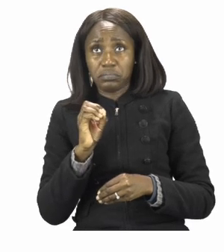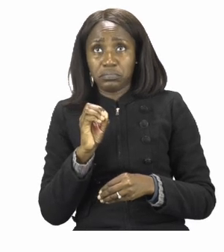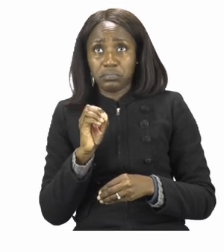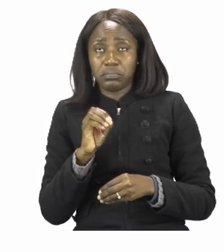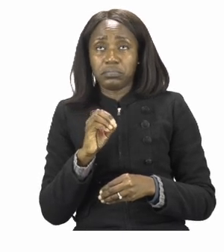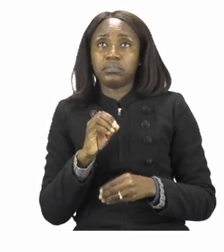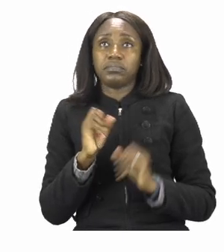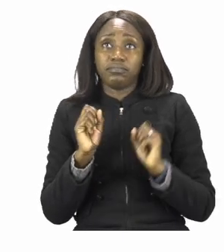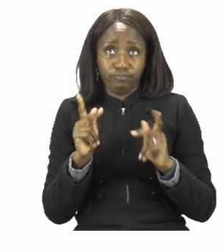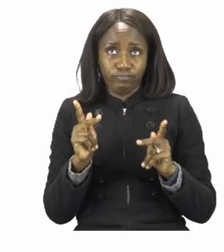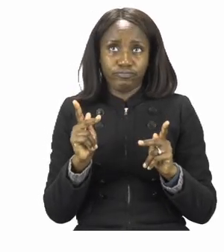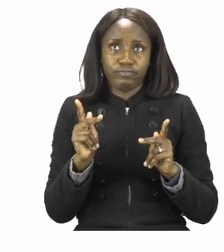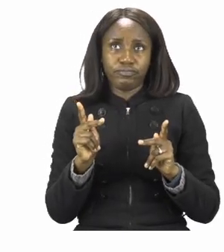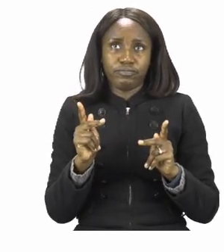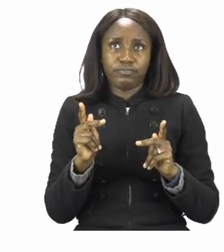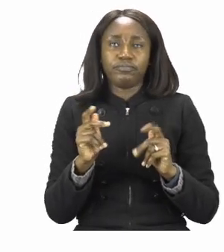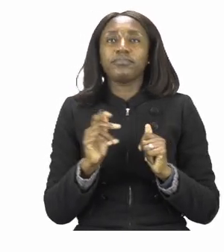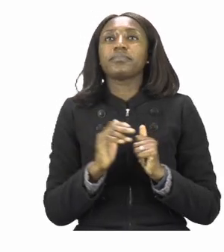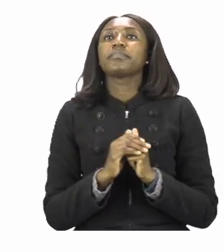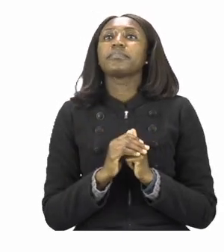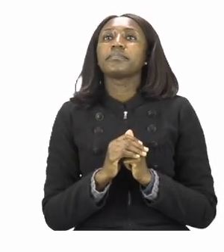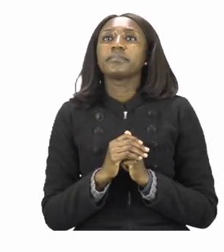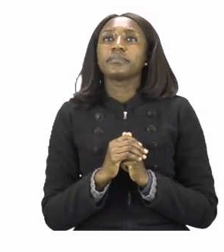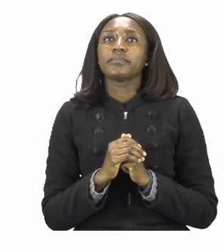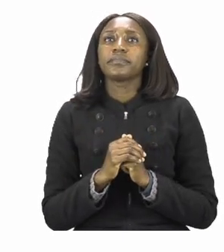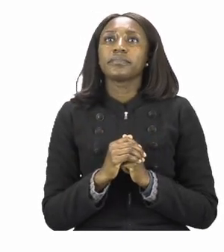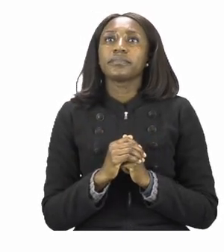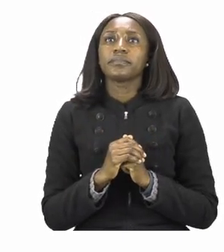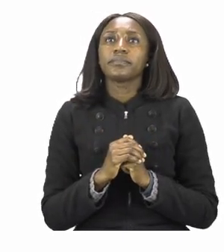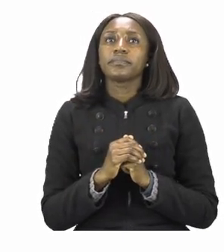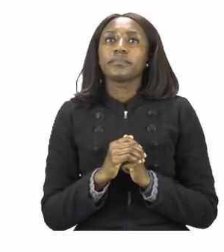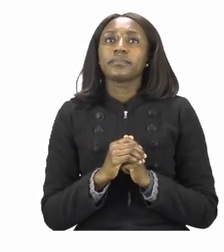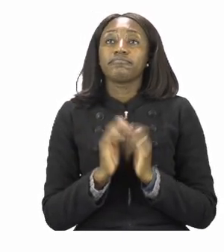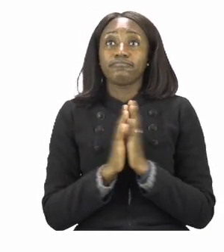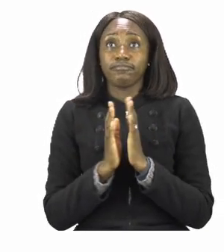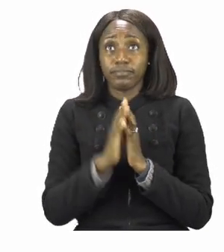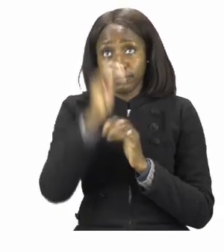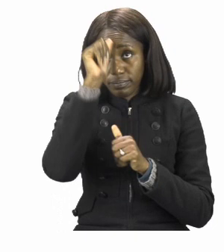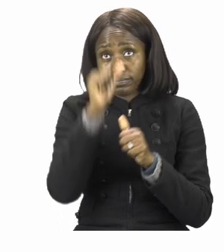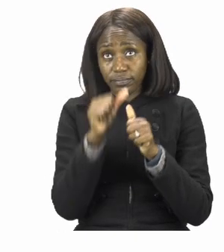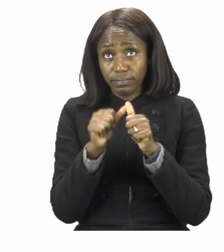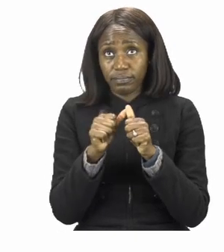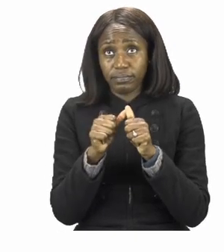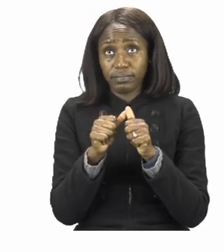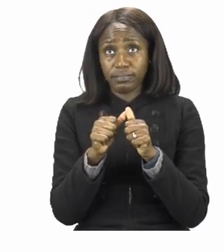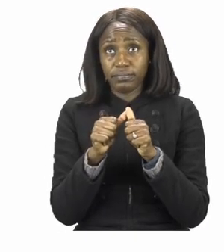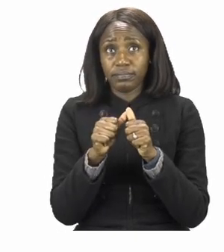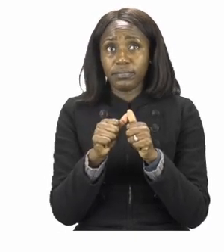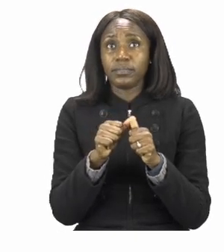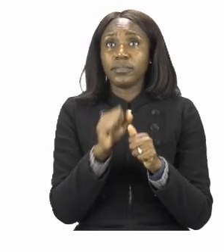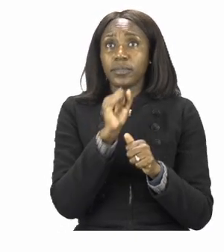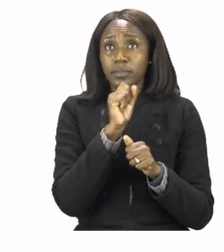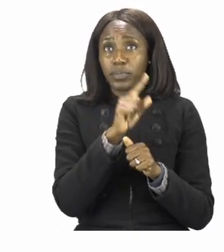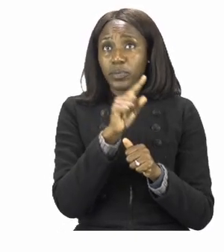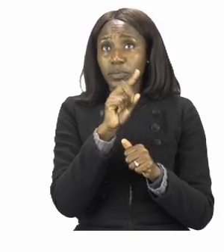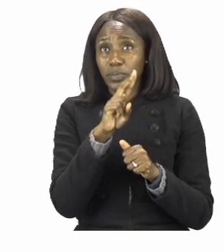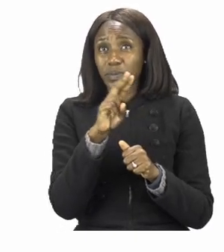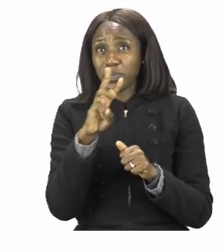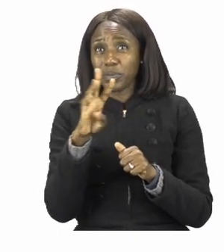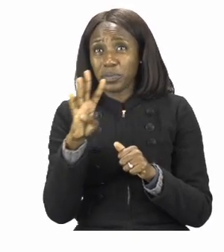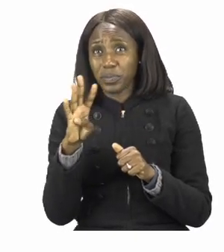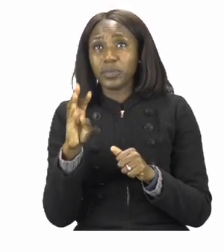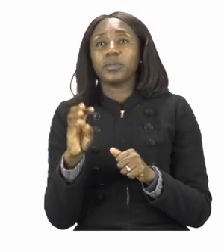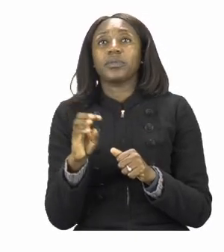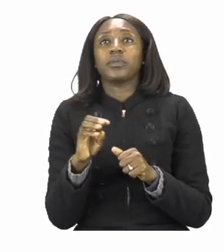or you can use your number chart. Remember, you're only going to count the number you land